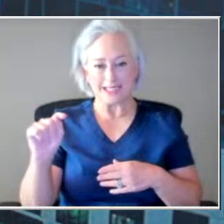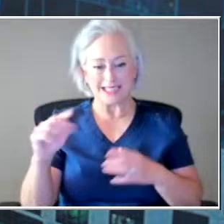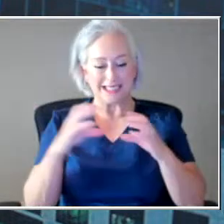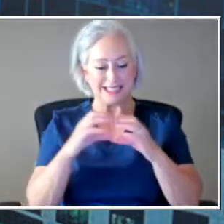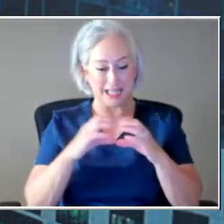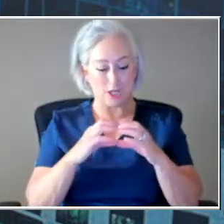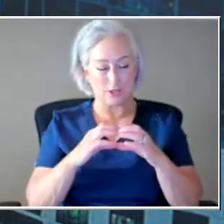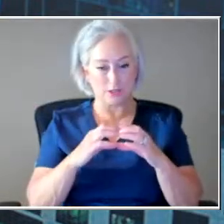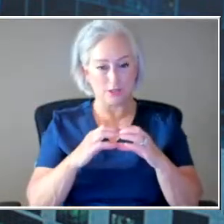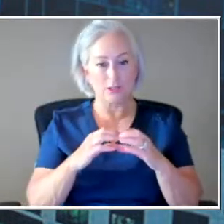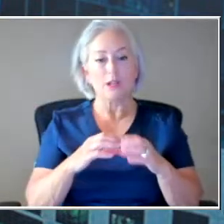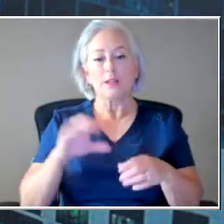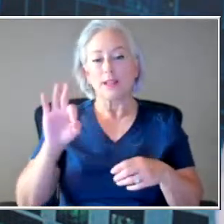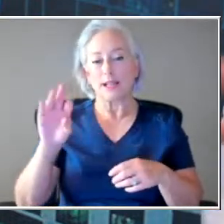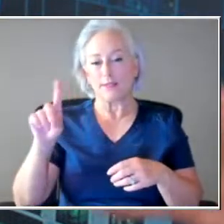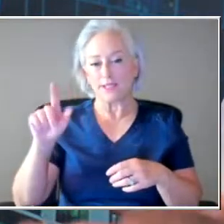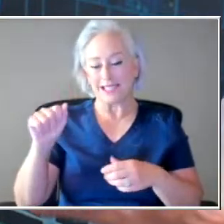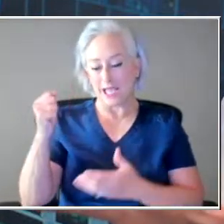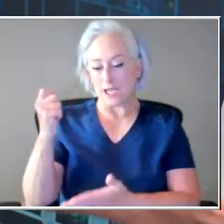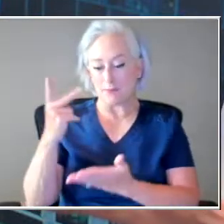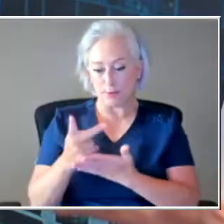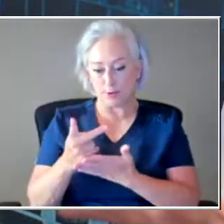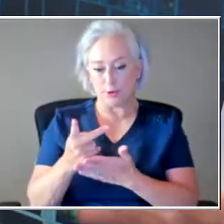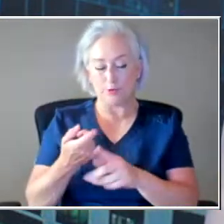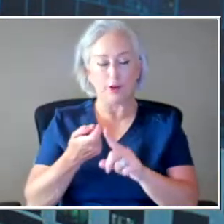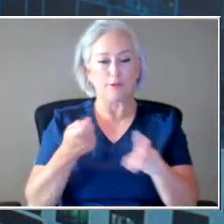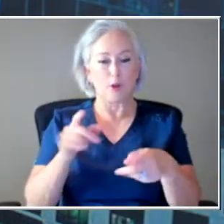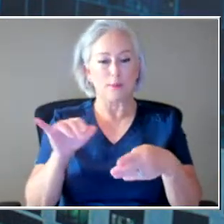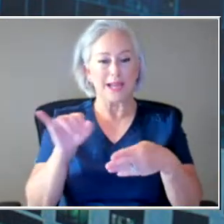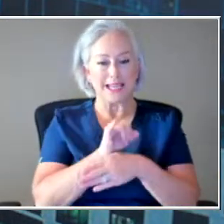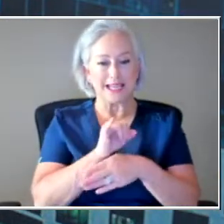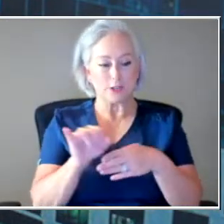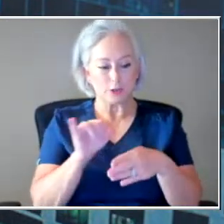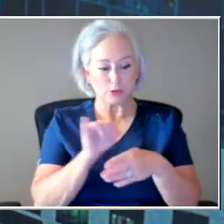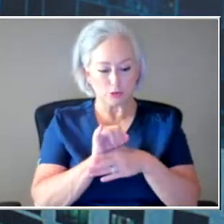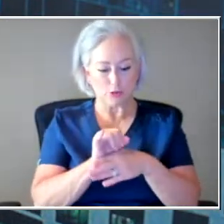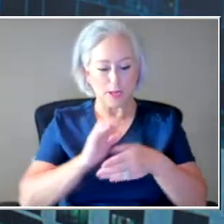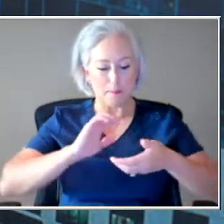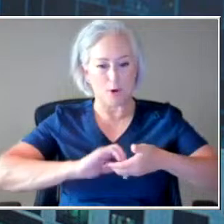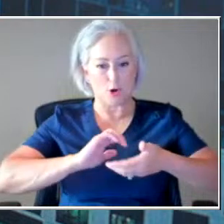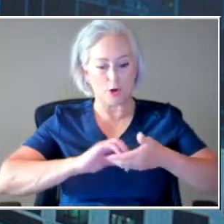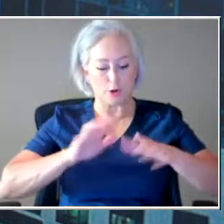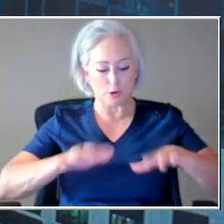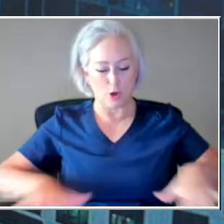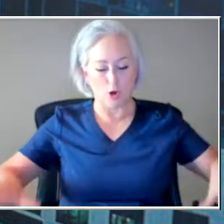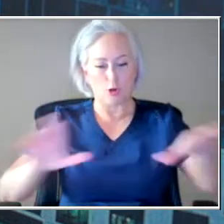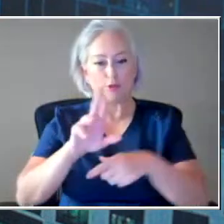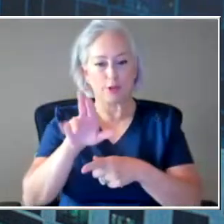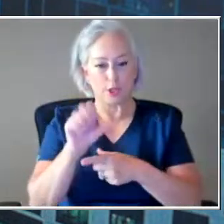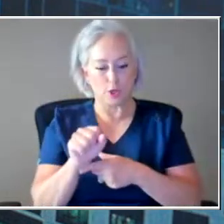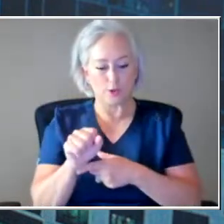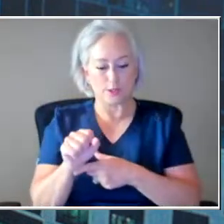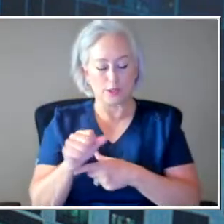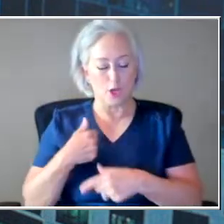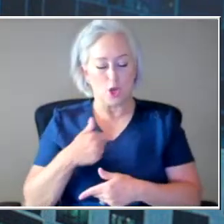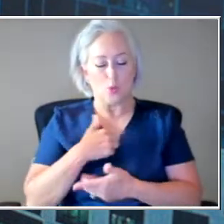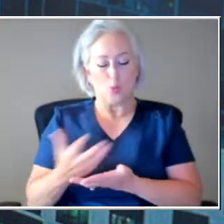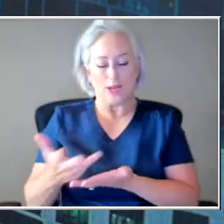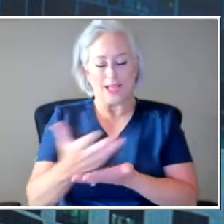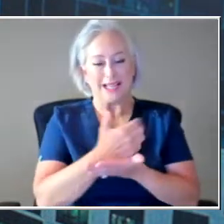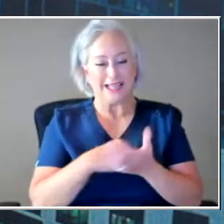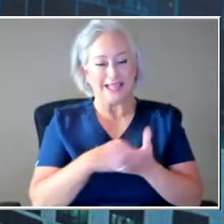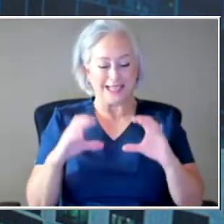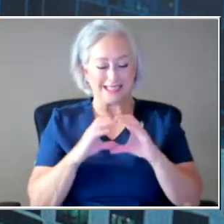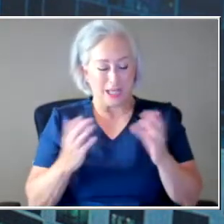by industry partners that are spread out across the nation. We collect those cells here from our patients.